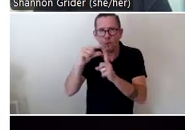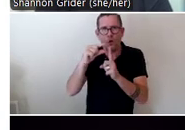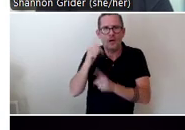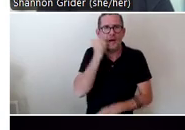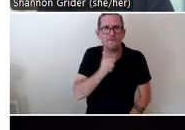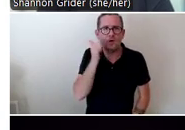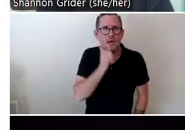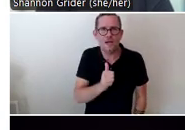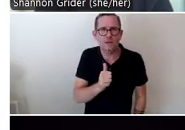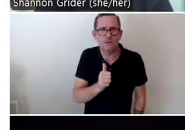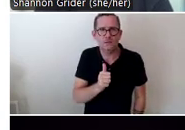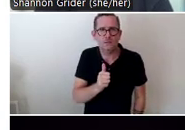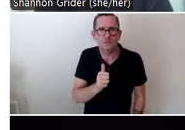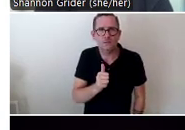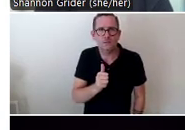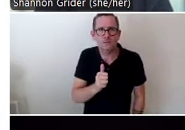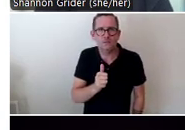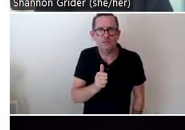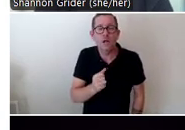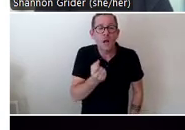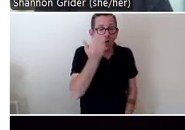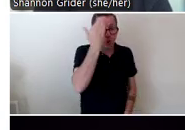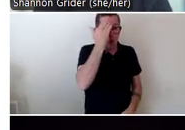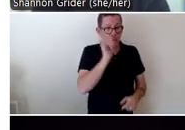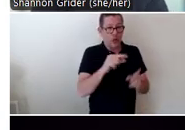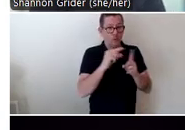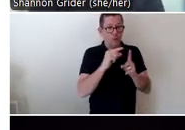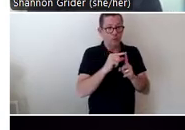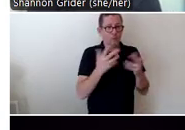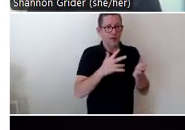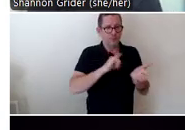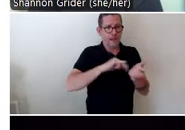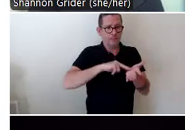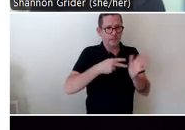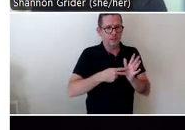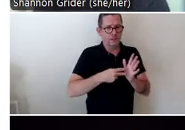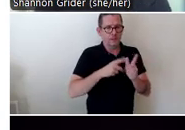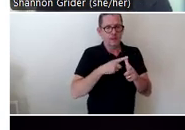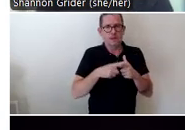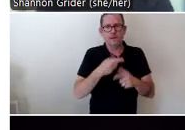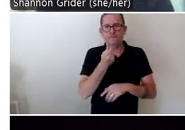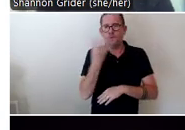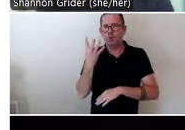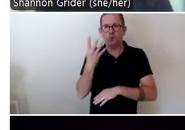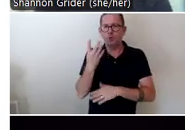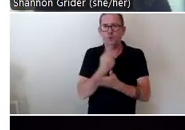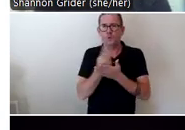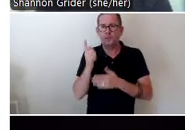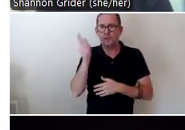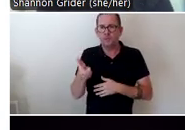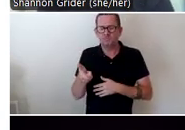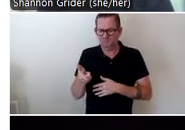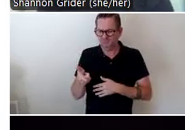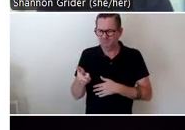not hearing the word said every day. You're not seeing the word used every day. You may know what a